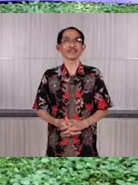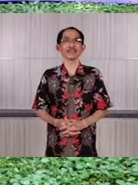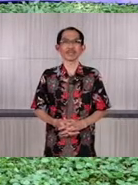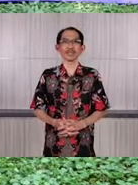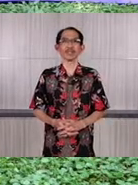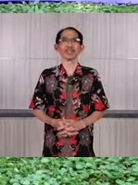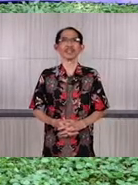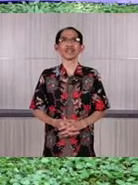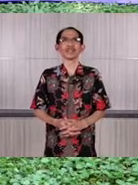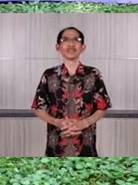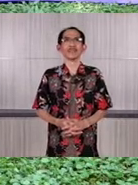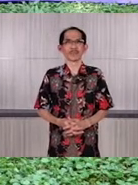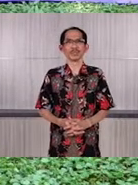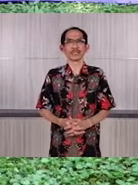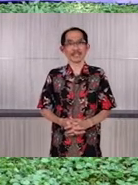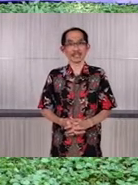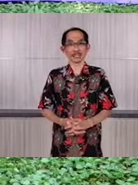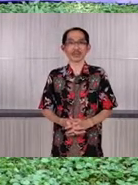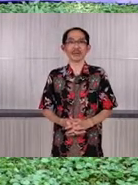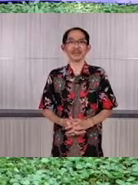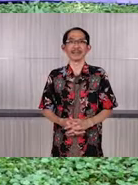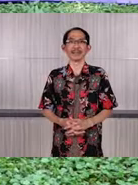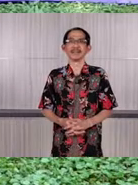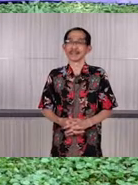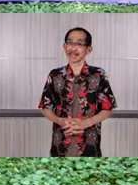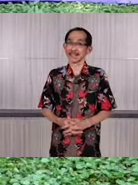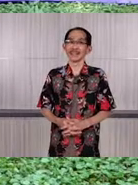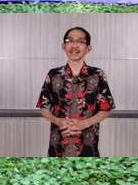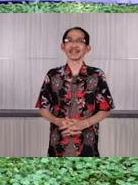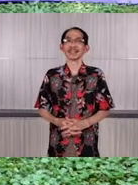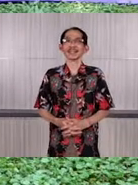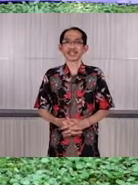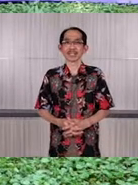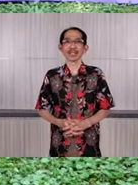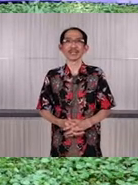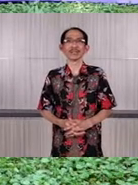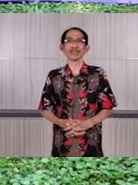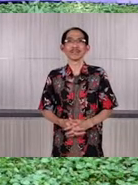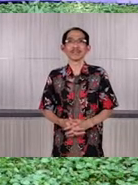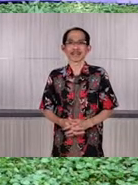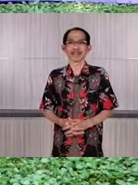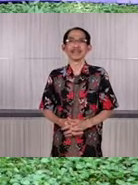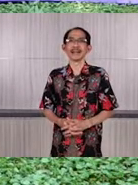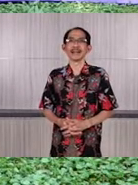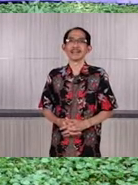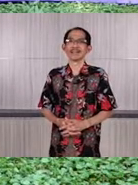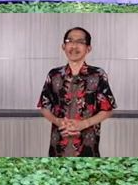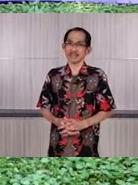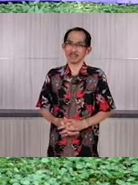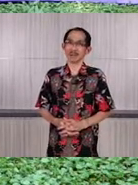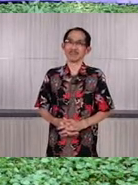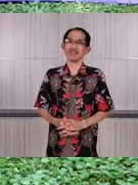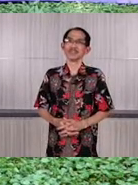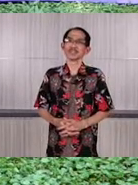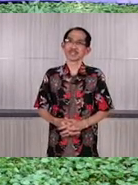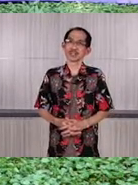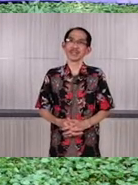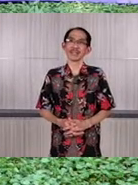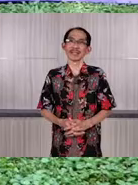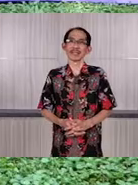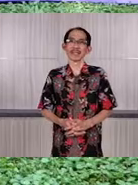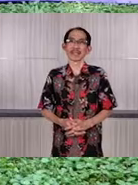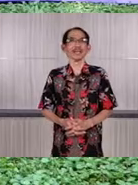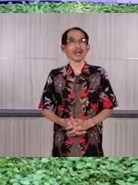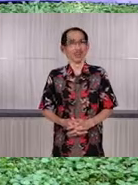Japanese traditional music instrument. Gender, saron, kendang, rebab,